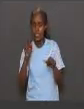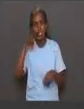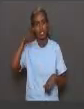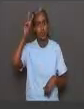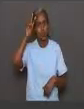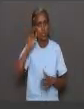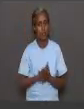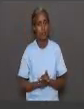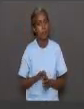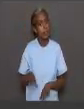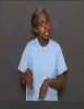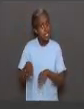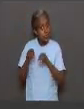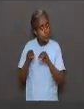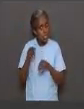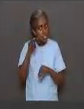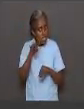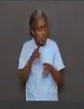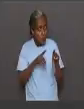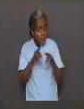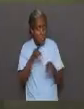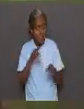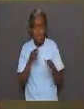is 500 units squared.